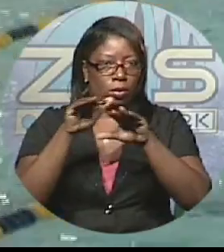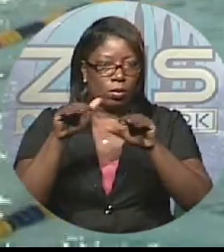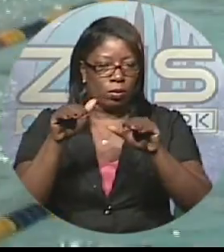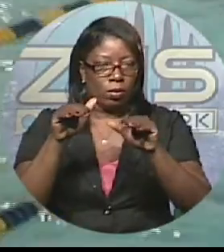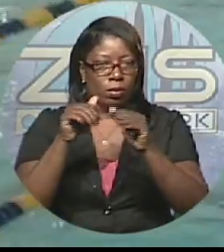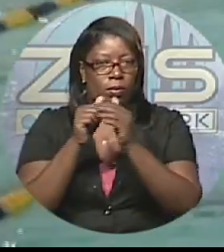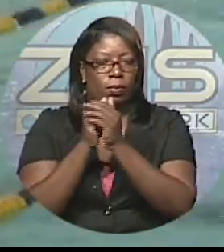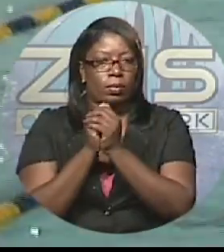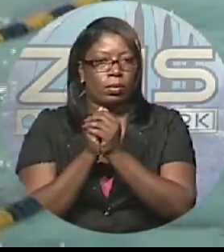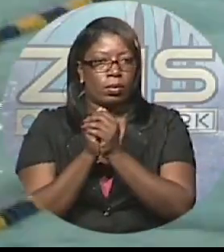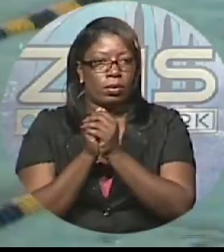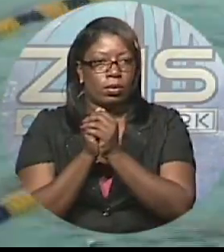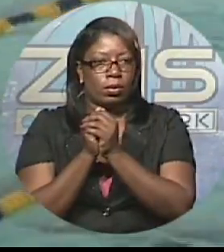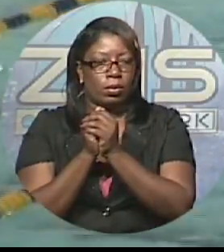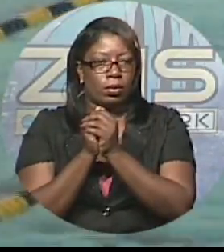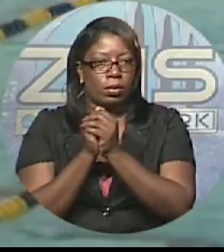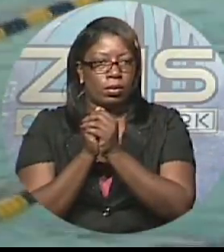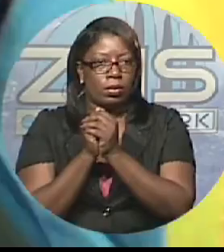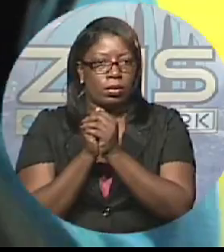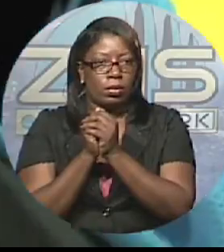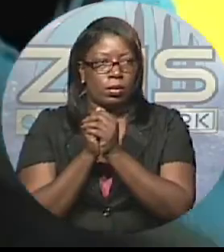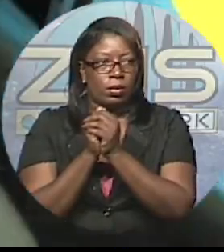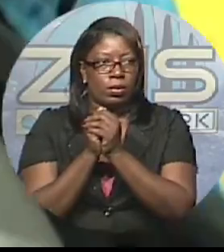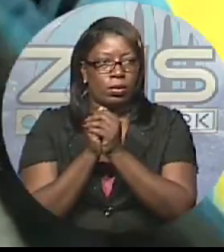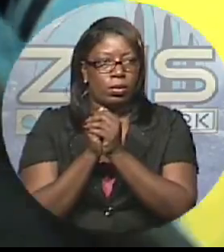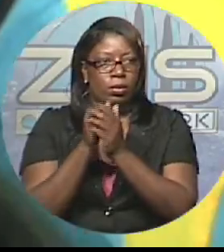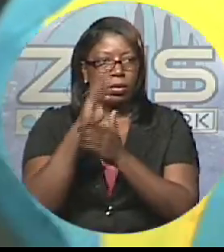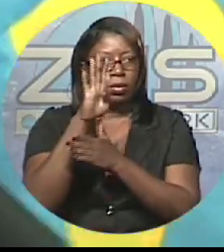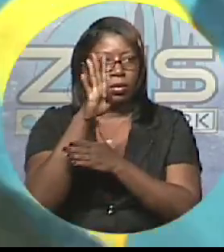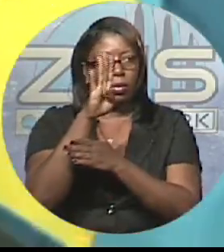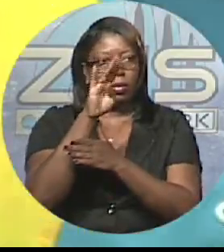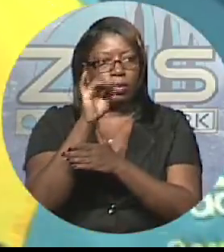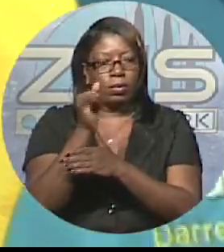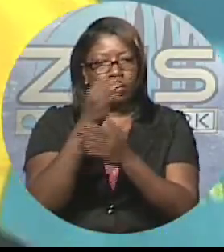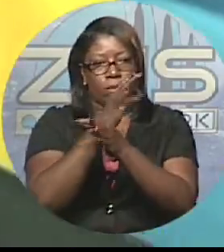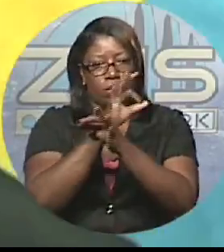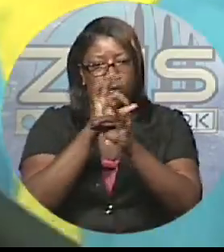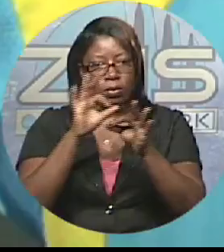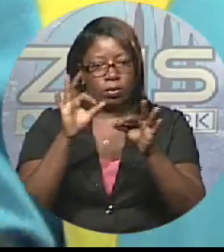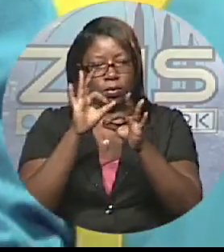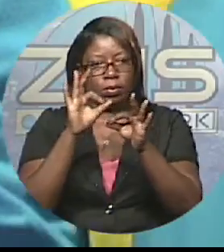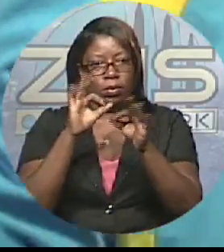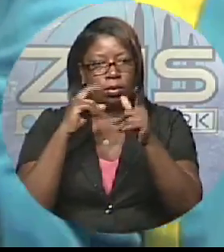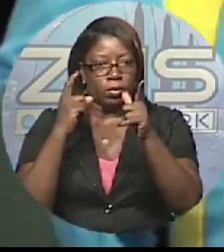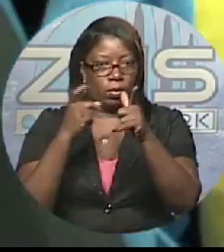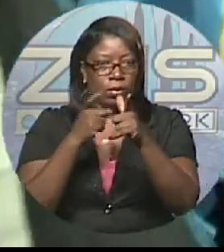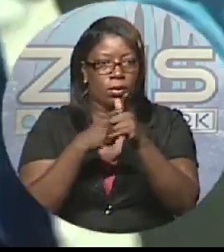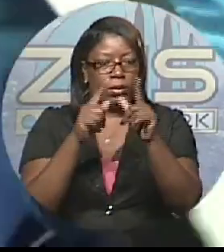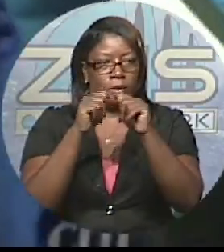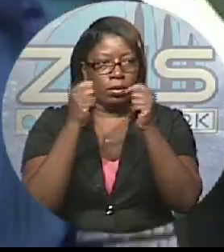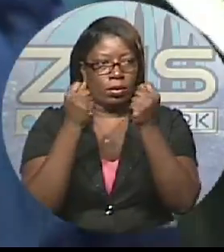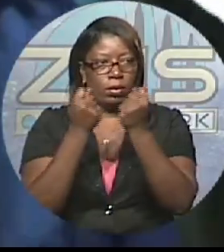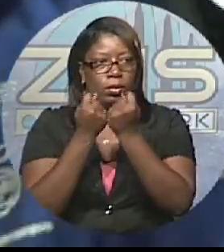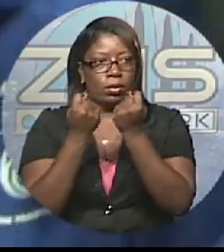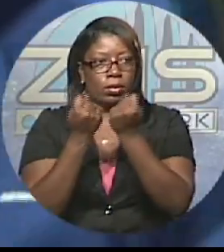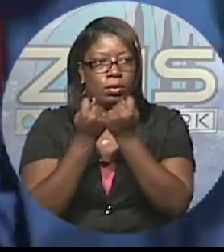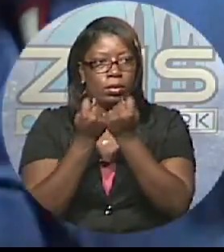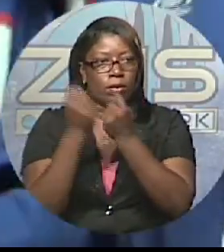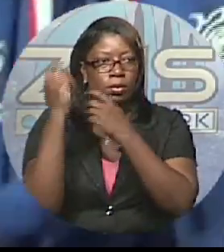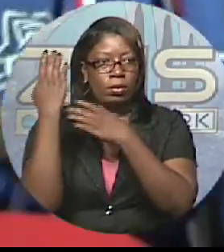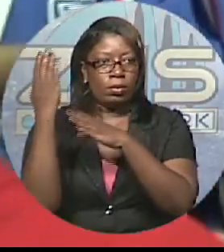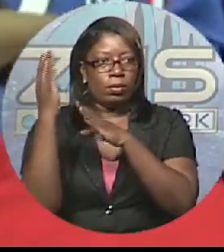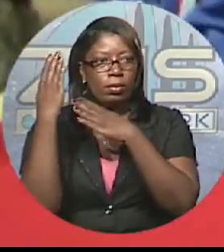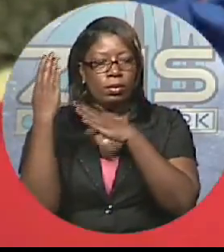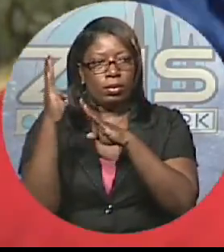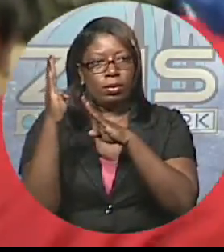minutes, 28.15 seconds in the 15 to 17 girls division. In the 4x50 free relay, our 11-12 boys, Telez Folks, Darren Lang,